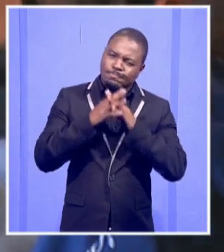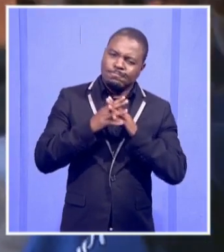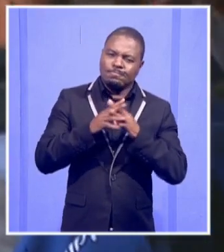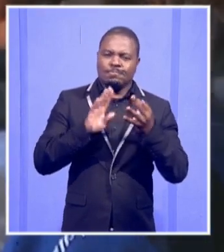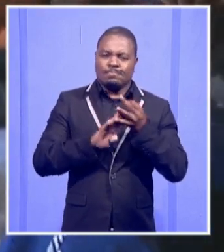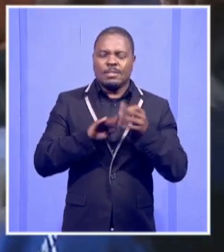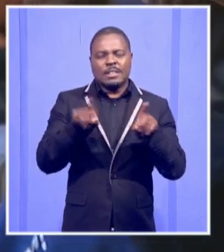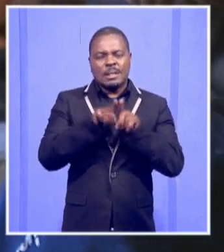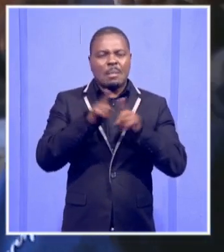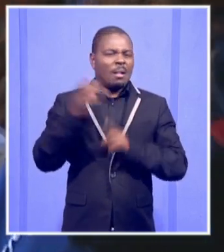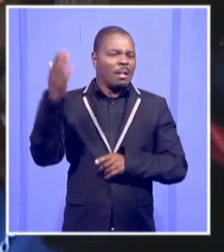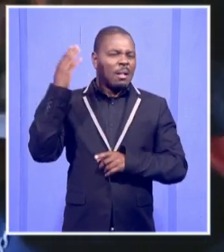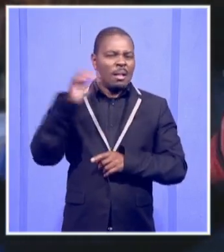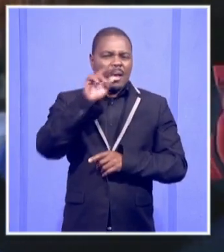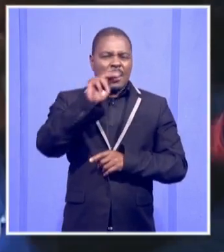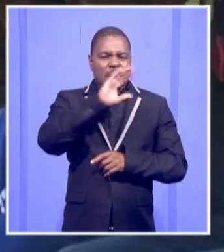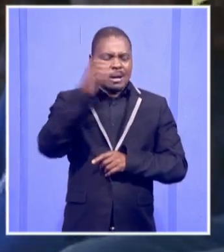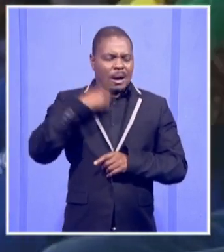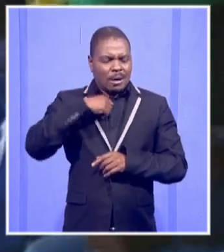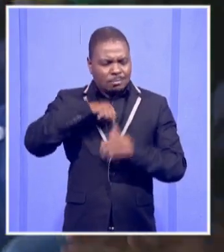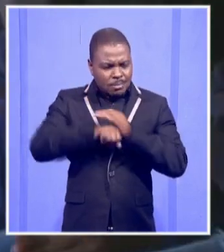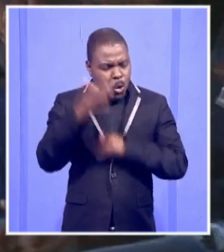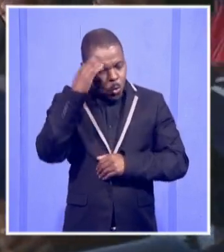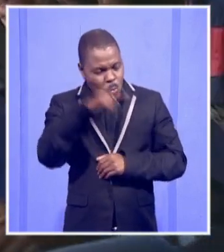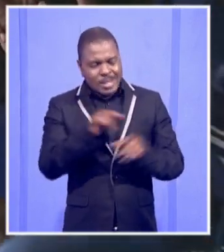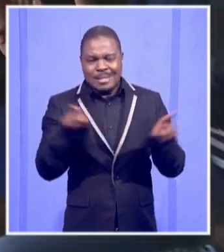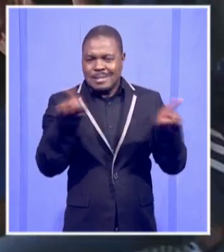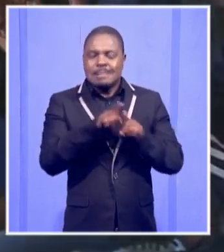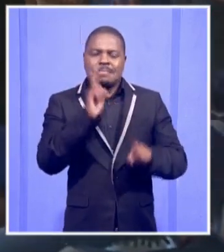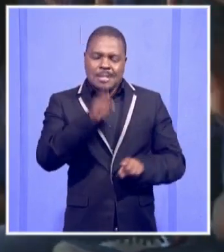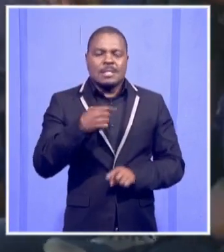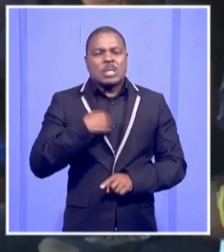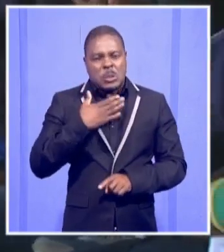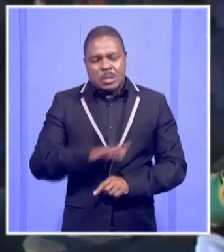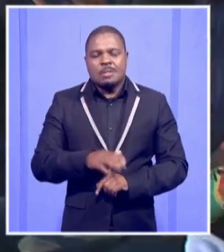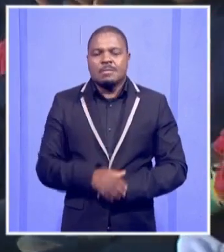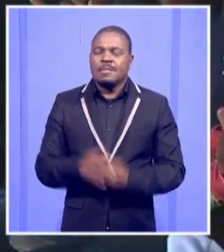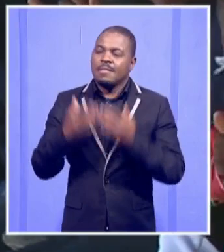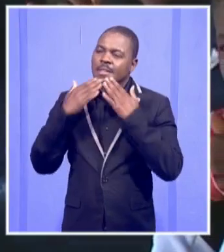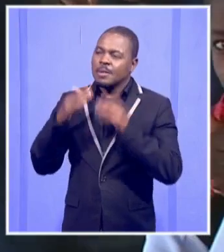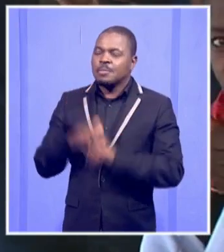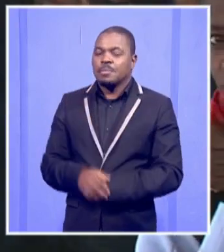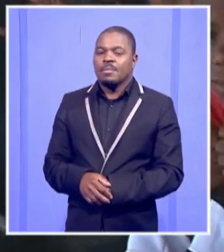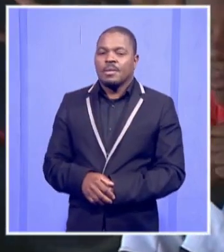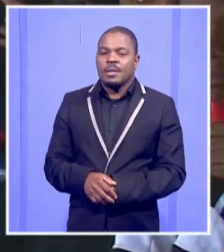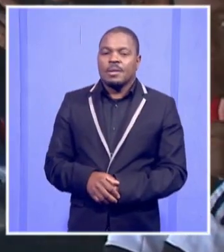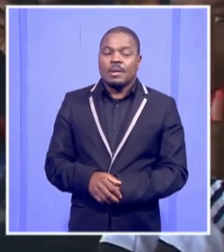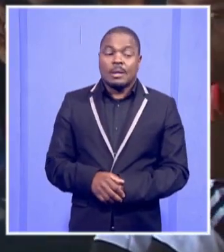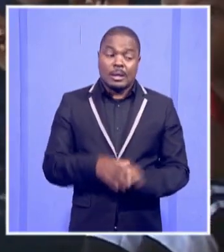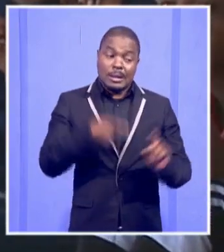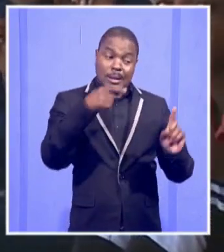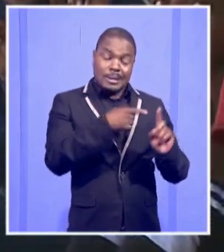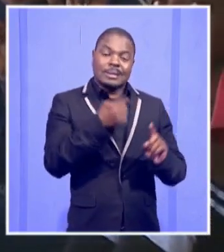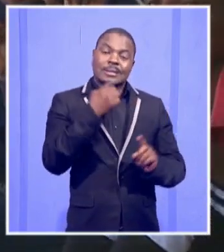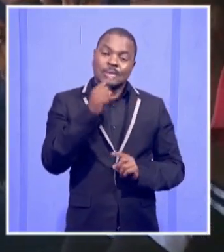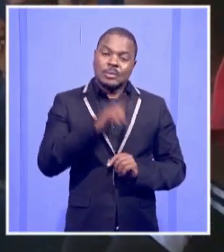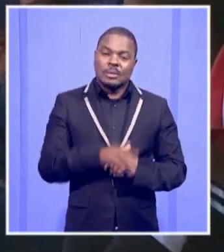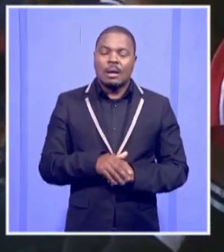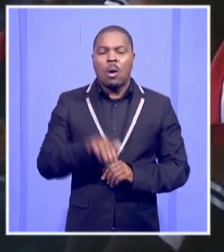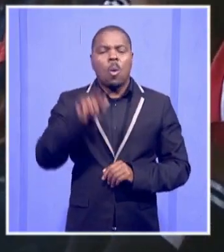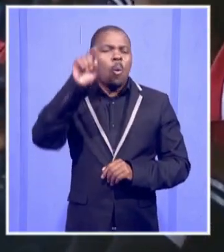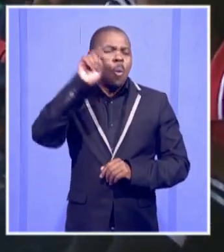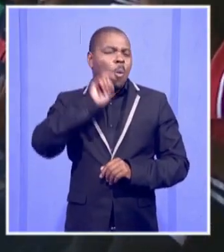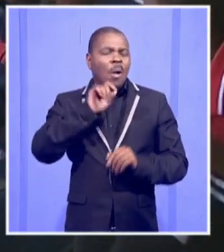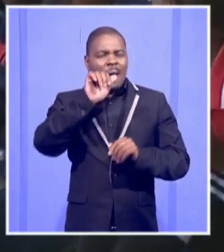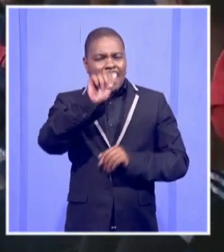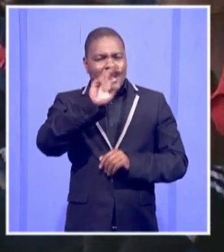yakudzala lebe sikhule siyati yona. Ngiyabonga. Usisi, they're saying that they want the old ANC